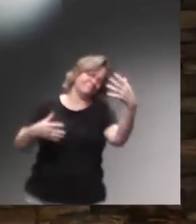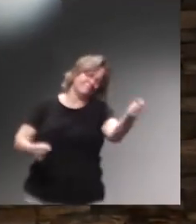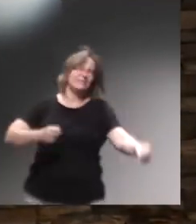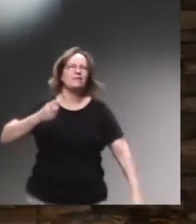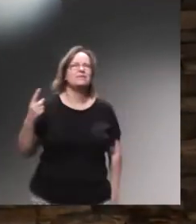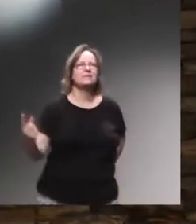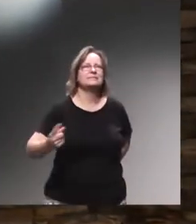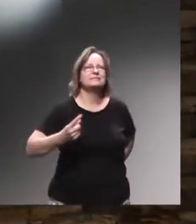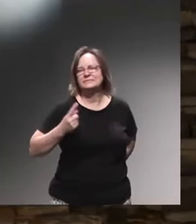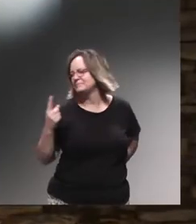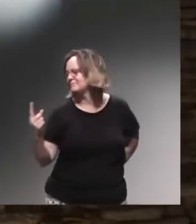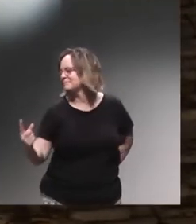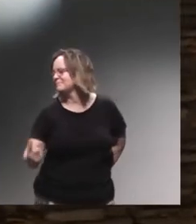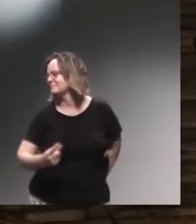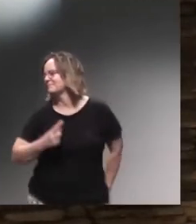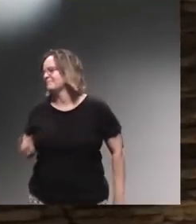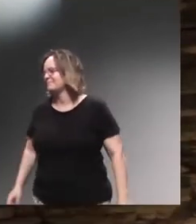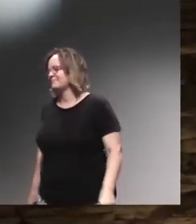good. All the time.